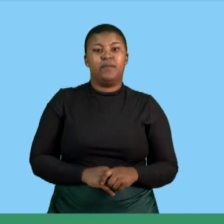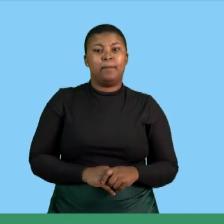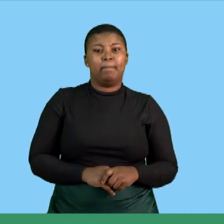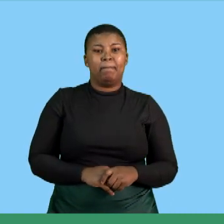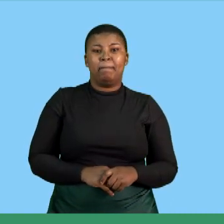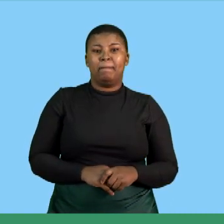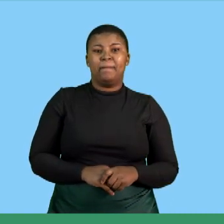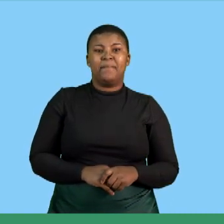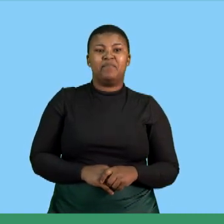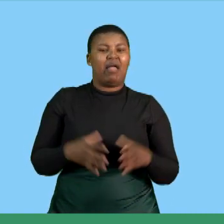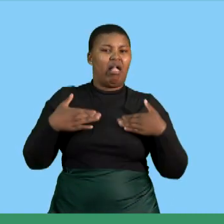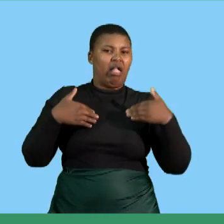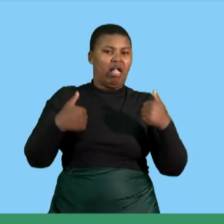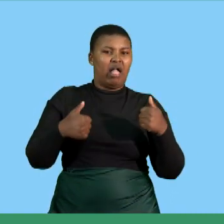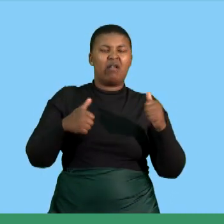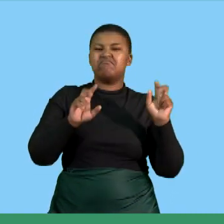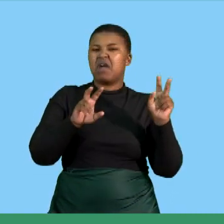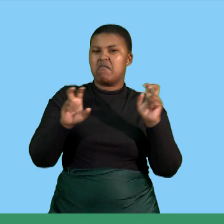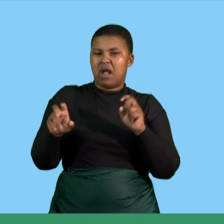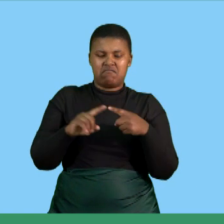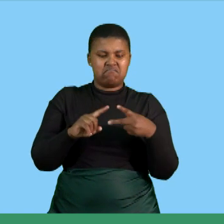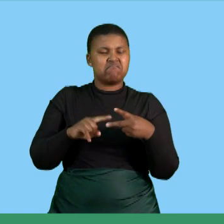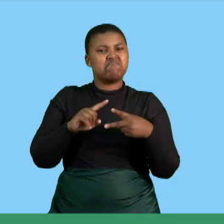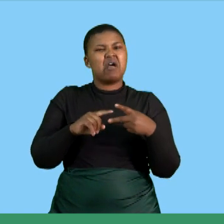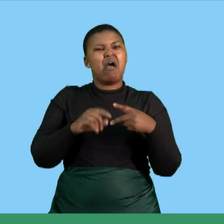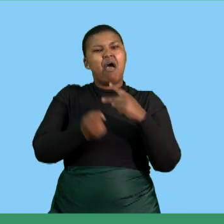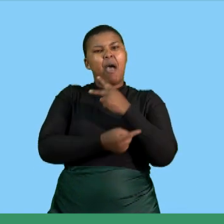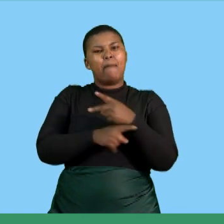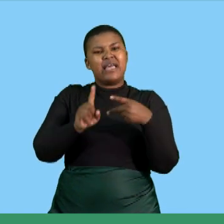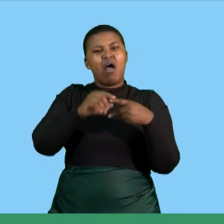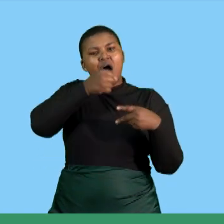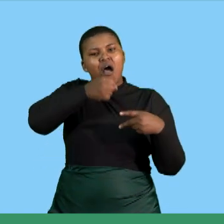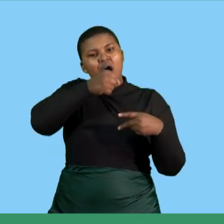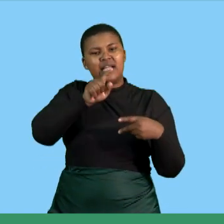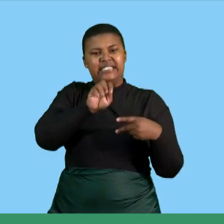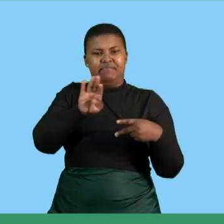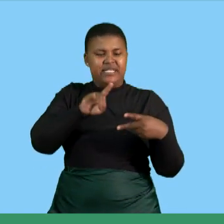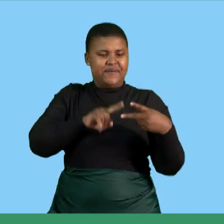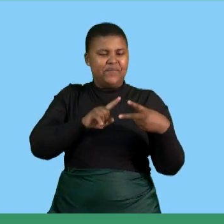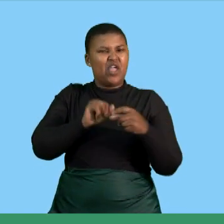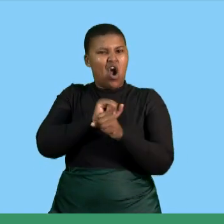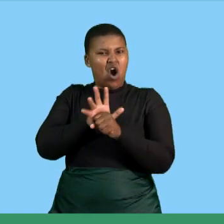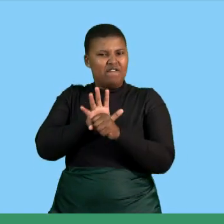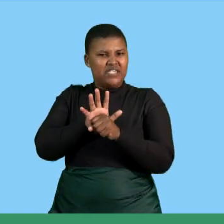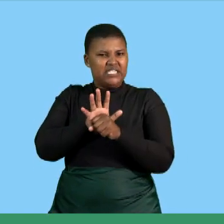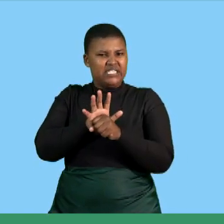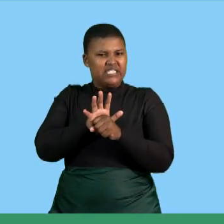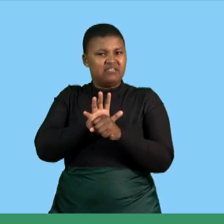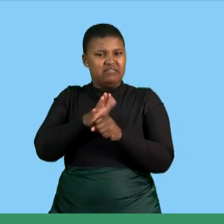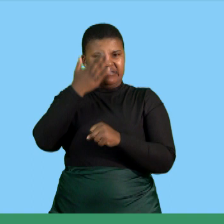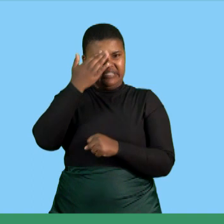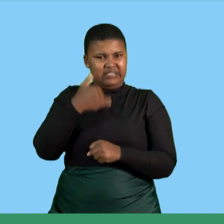issues like COVID-19 or TB. So businesses will be unable to import and export